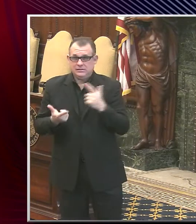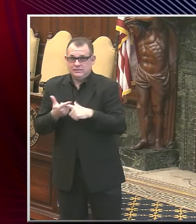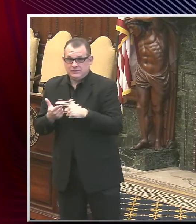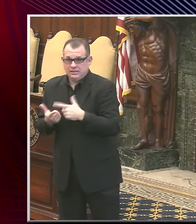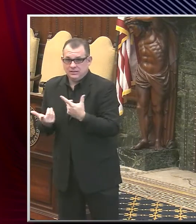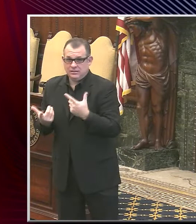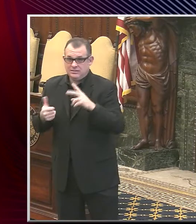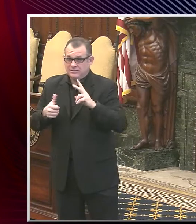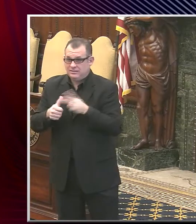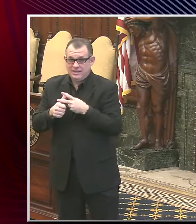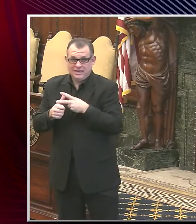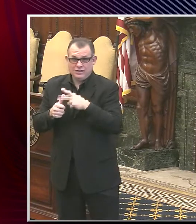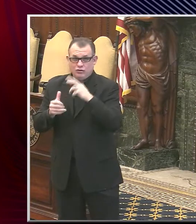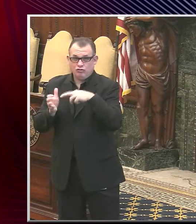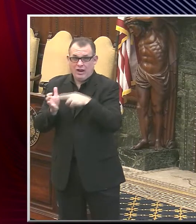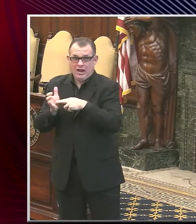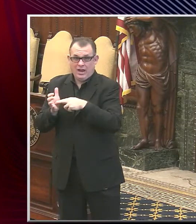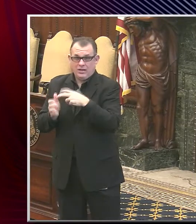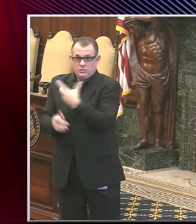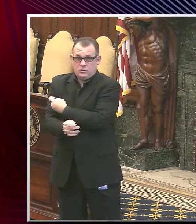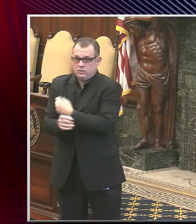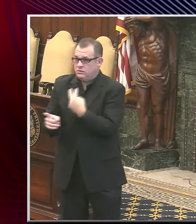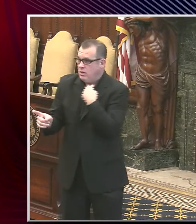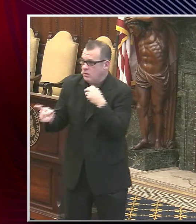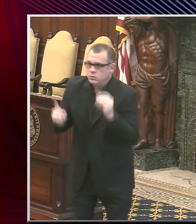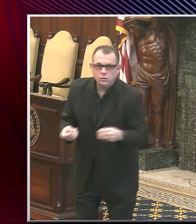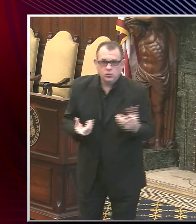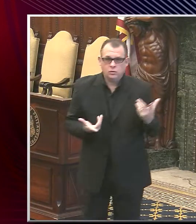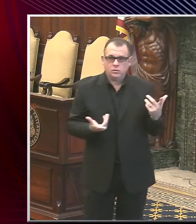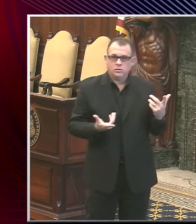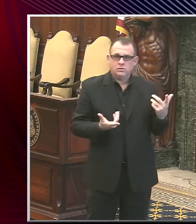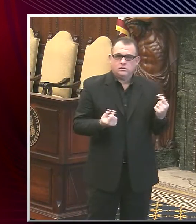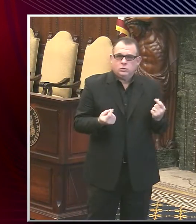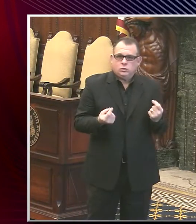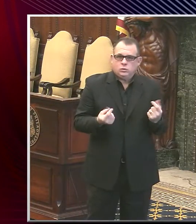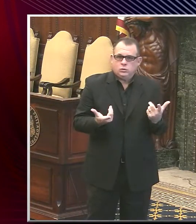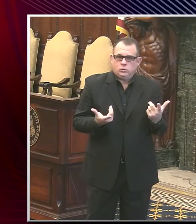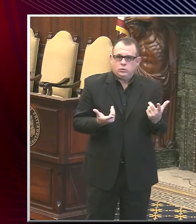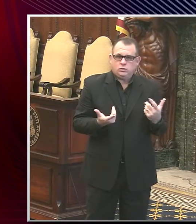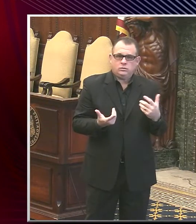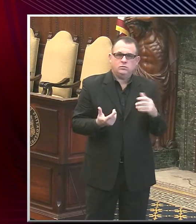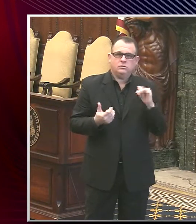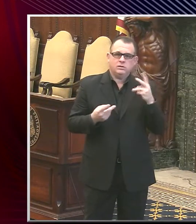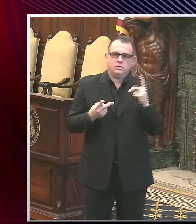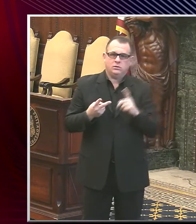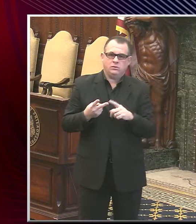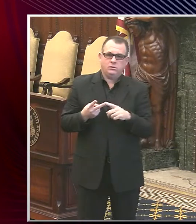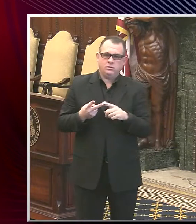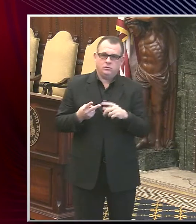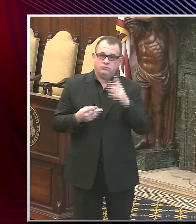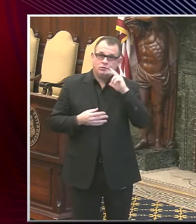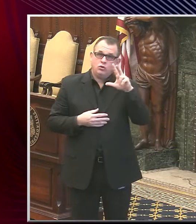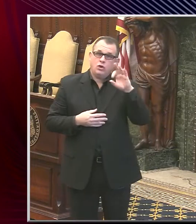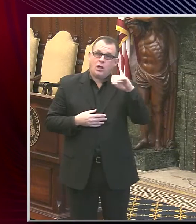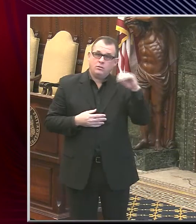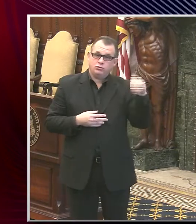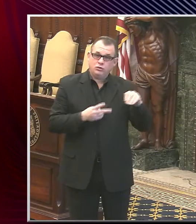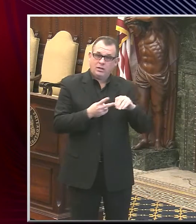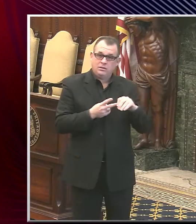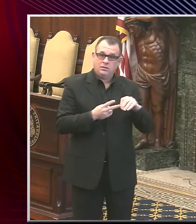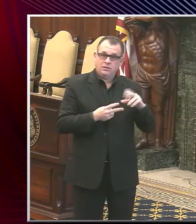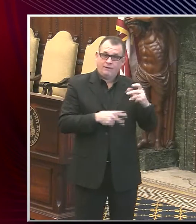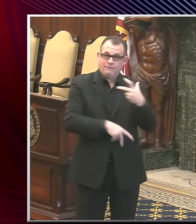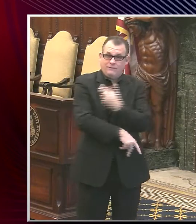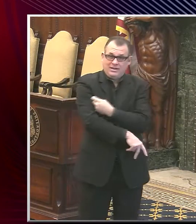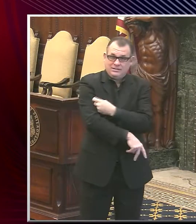dose. Dr. Farley, I think last Tuesday when you briefed, you said that 39% of